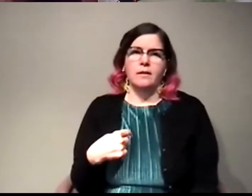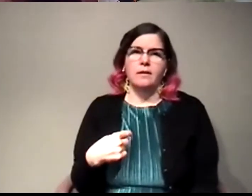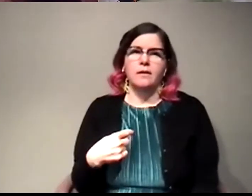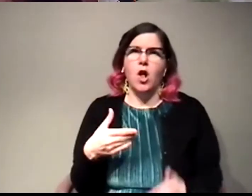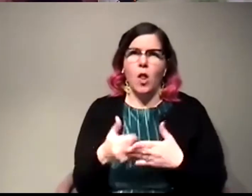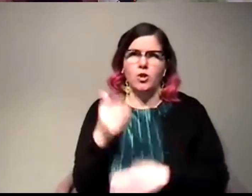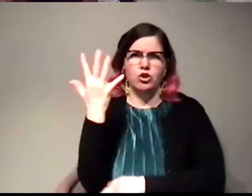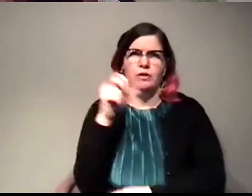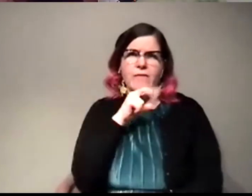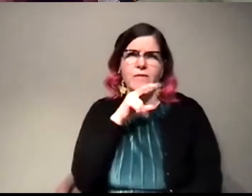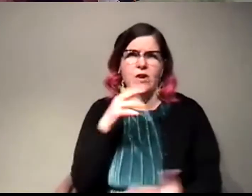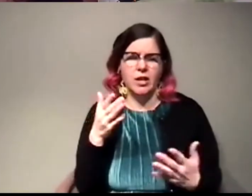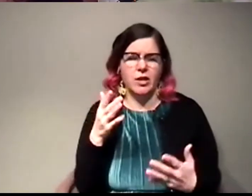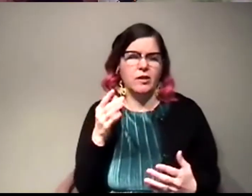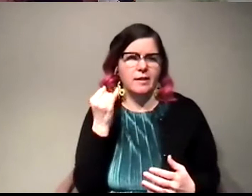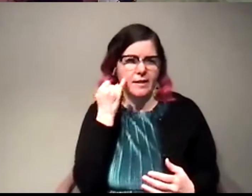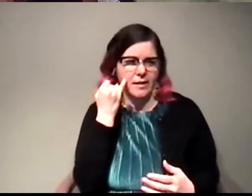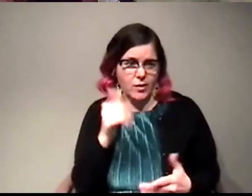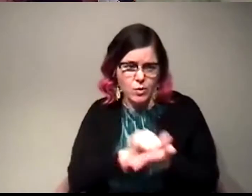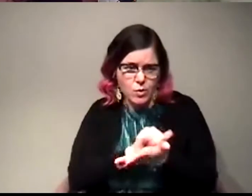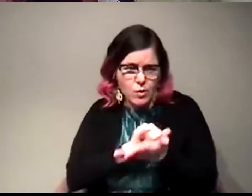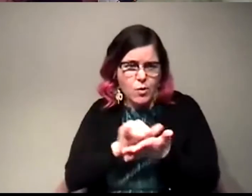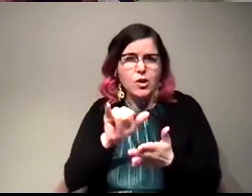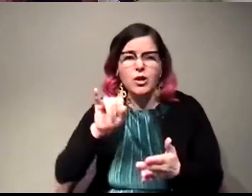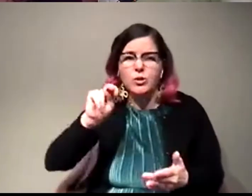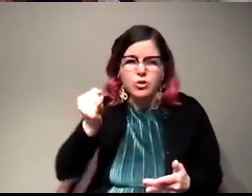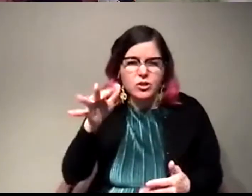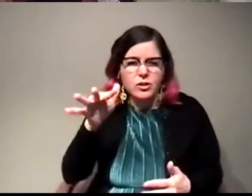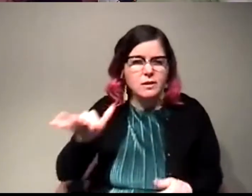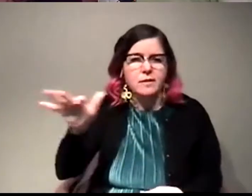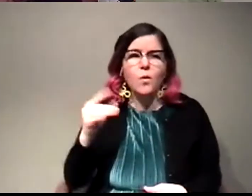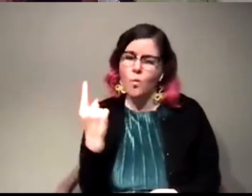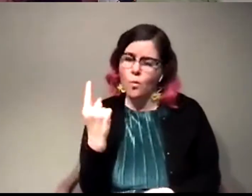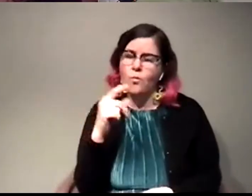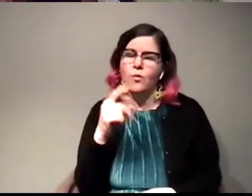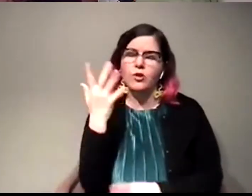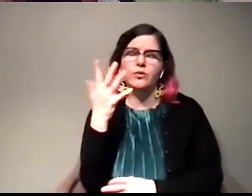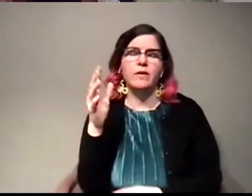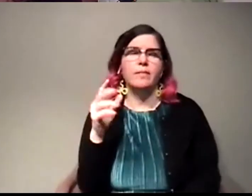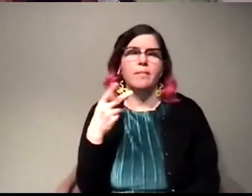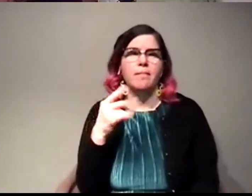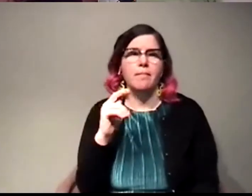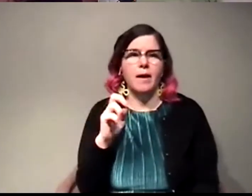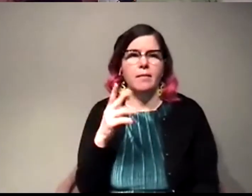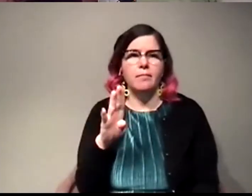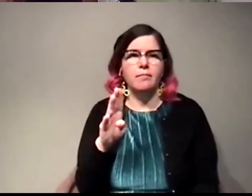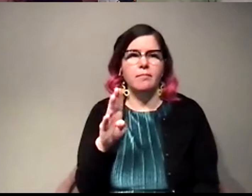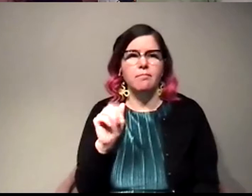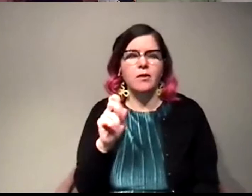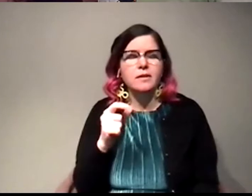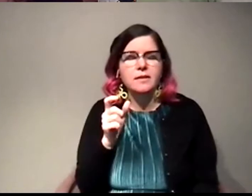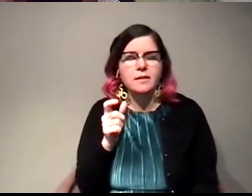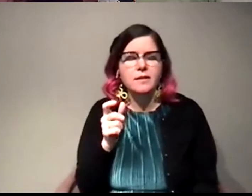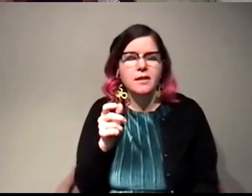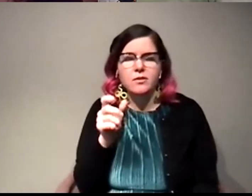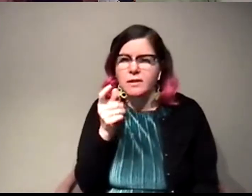we have here for anybody who's in New York and the Jersey area, we've got one tree frog and they live in the Pine Barrens. And I have tried to find that frog